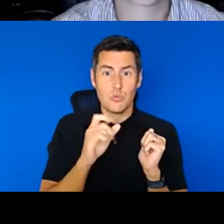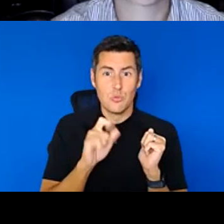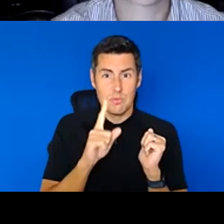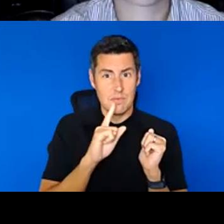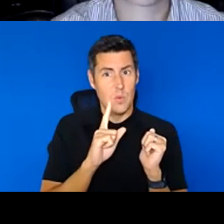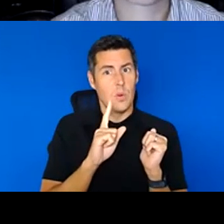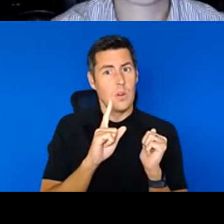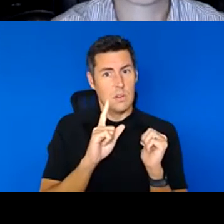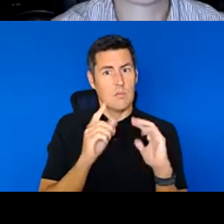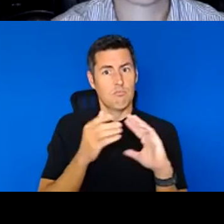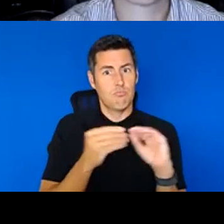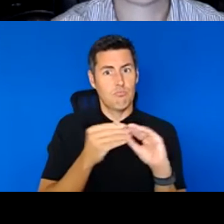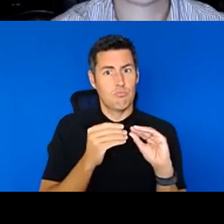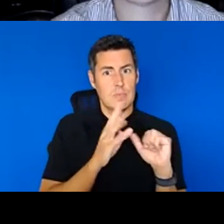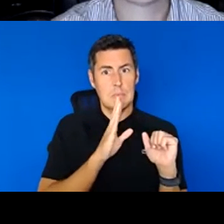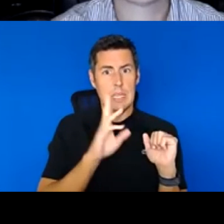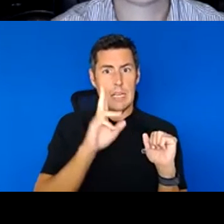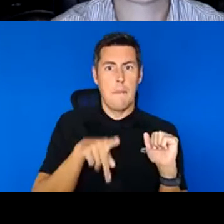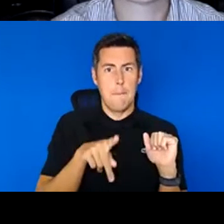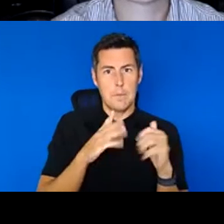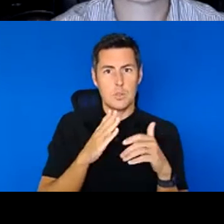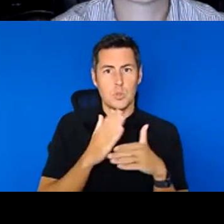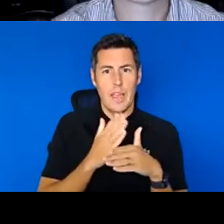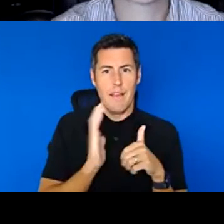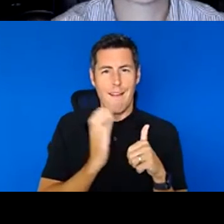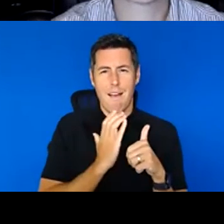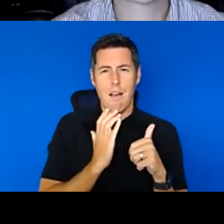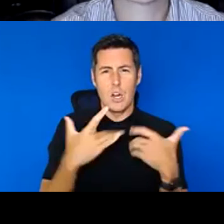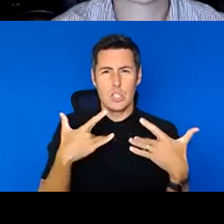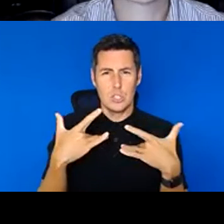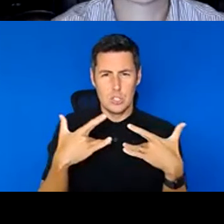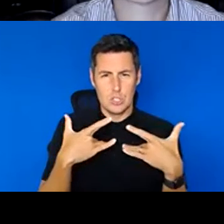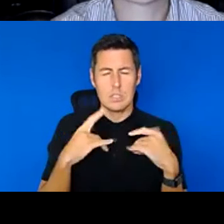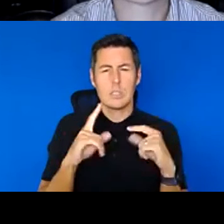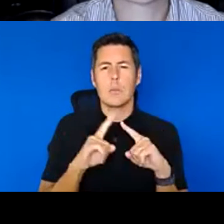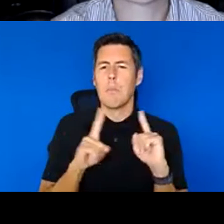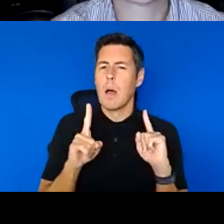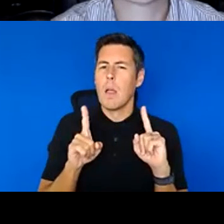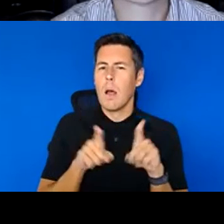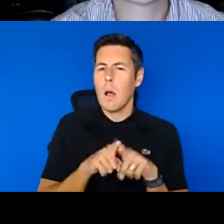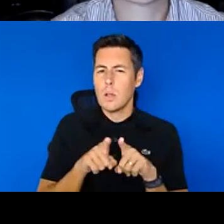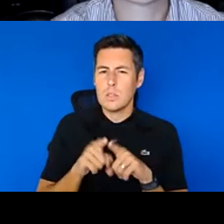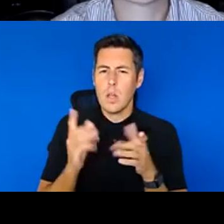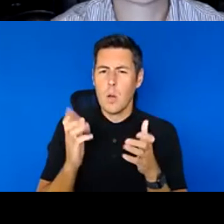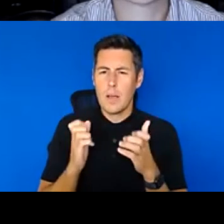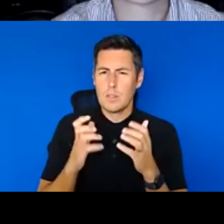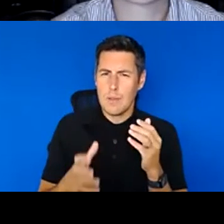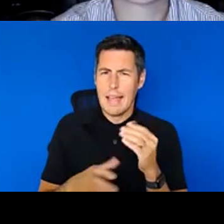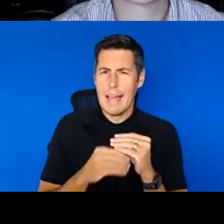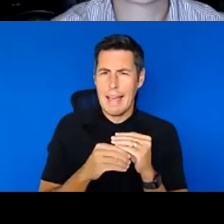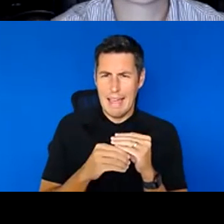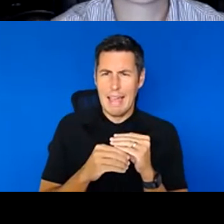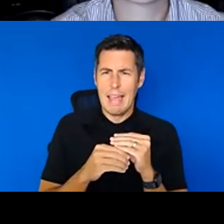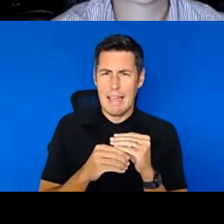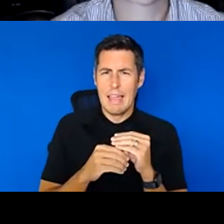share our concerns. But I also want to add that our cubicles